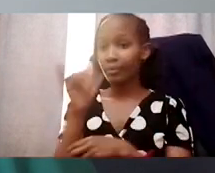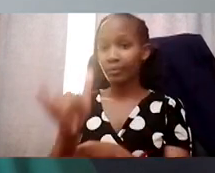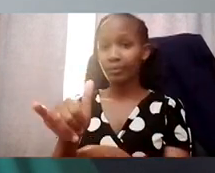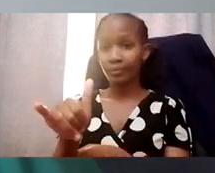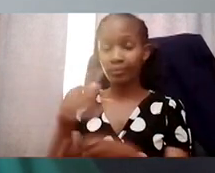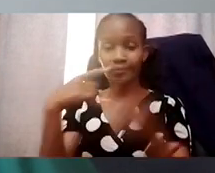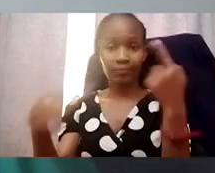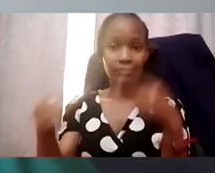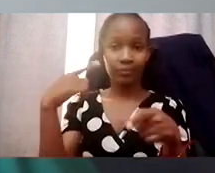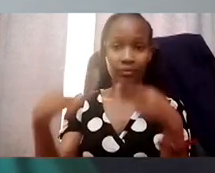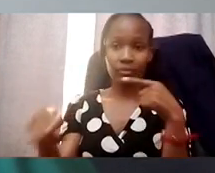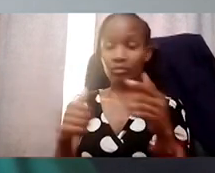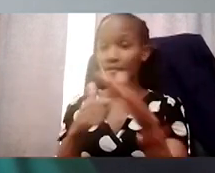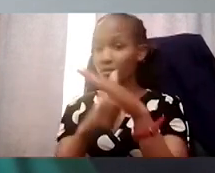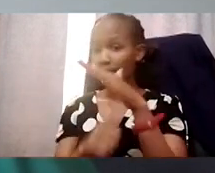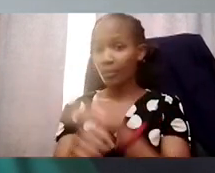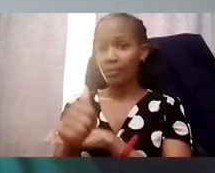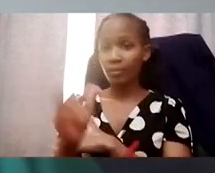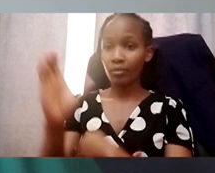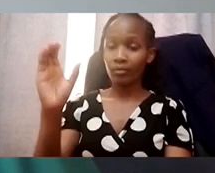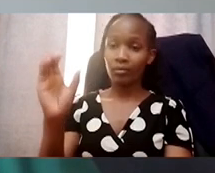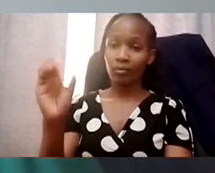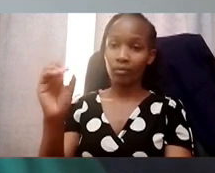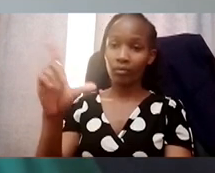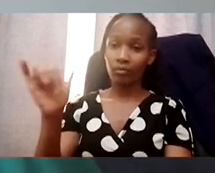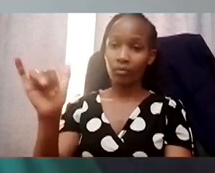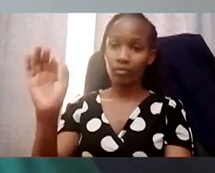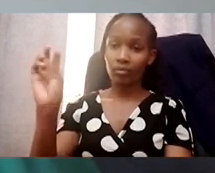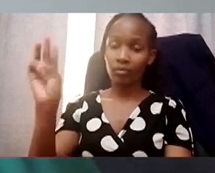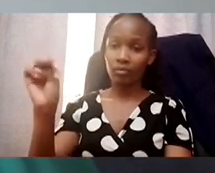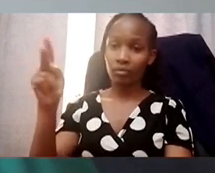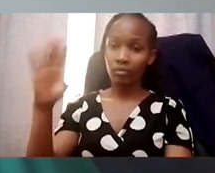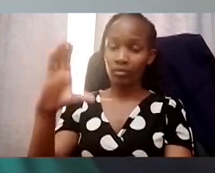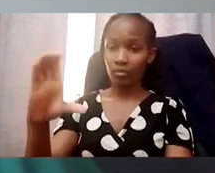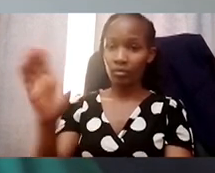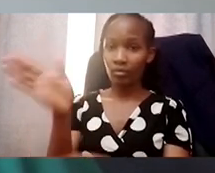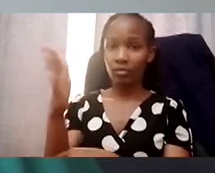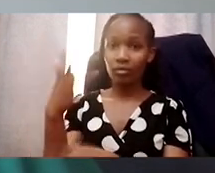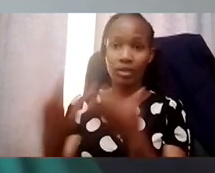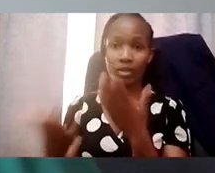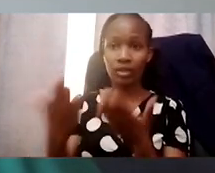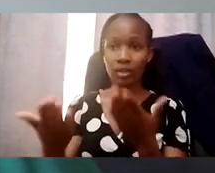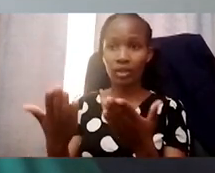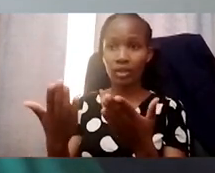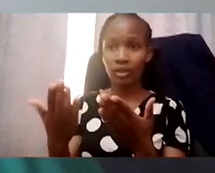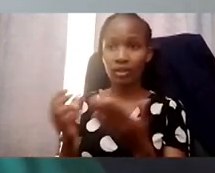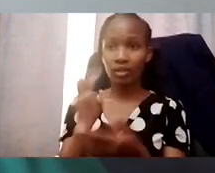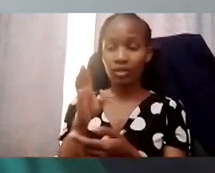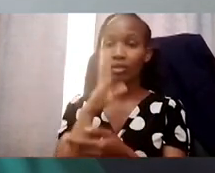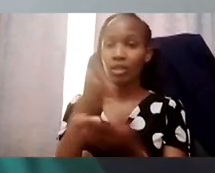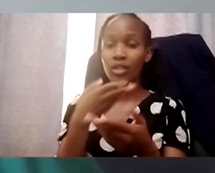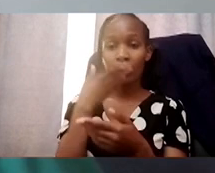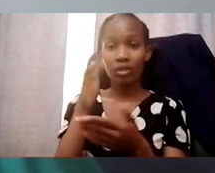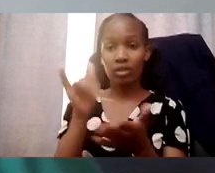the Olympic flag. But the chef de monsieur, the ambassador, is here. So maybe I respond to that as well. Yes,